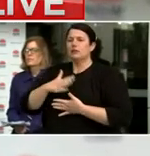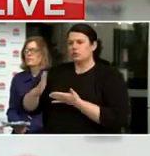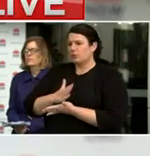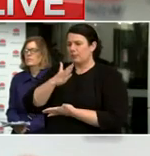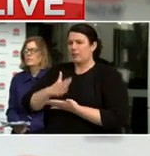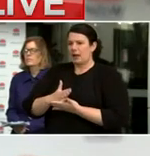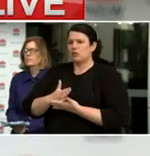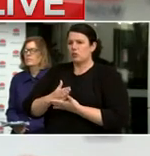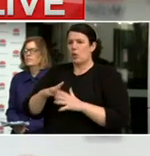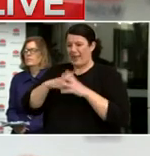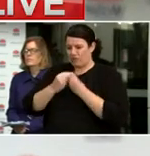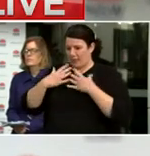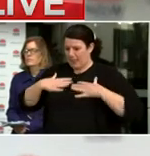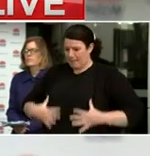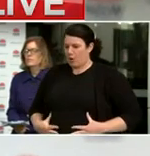your organs are being oxygenated.